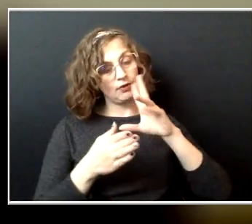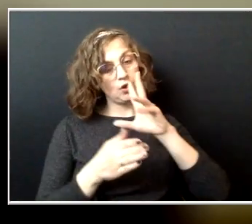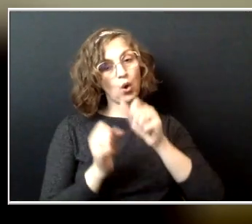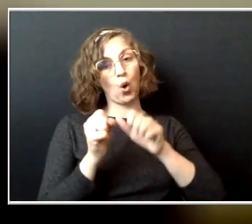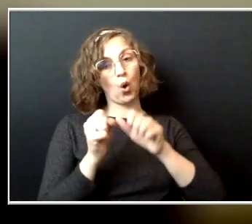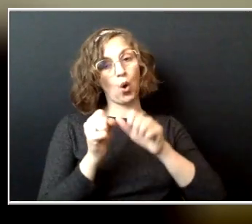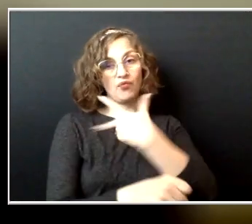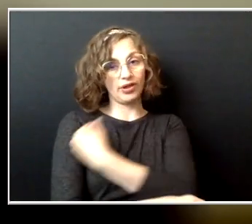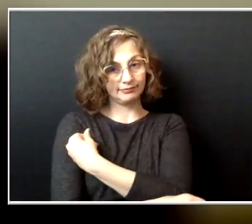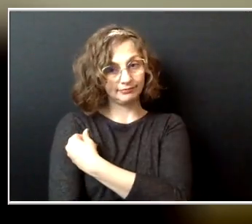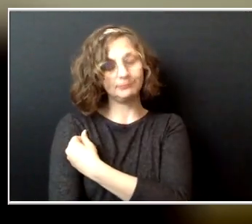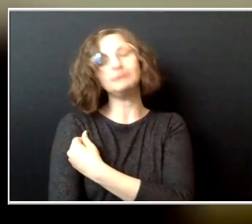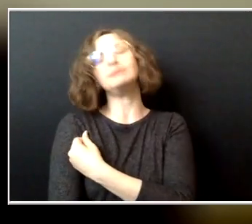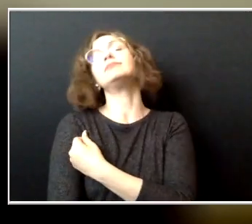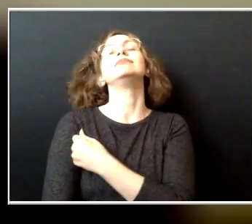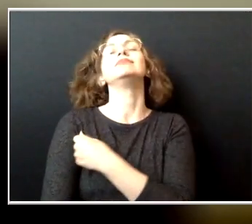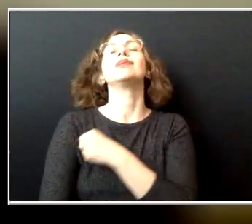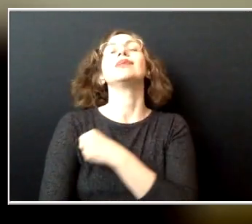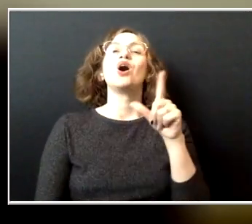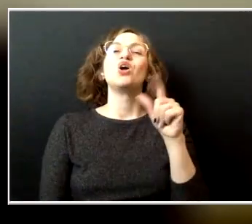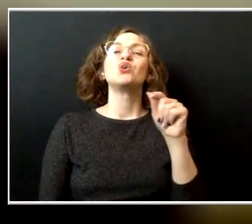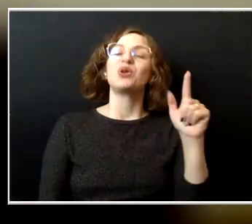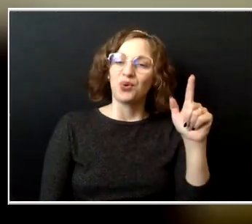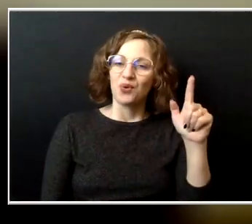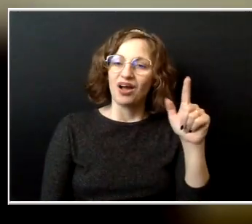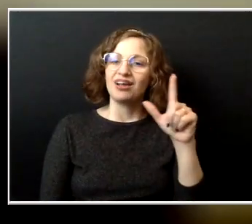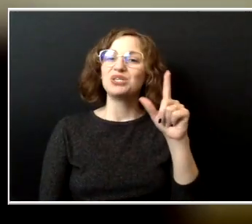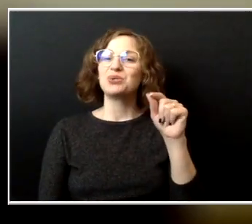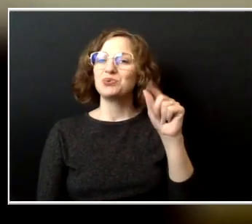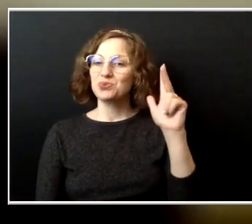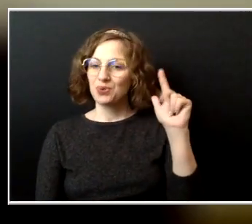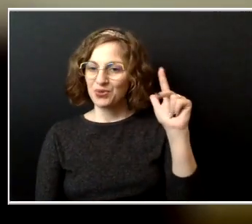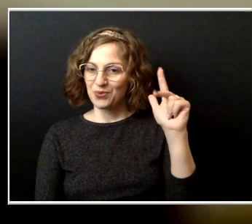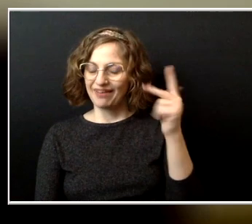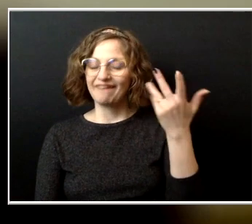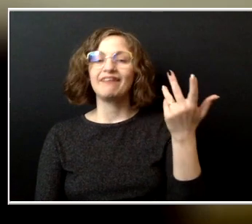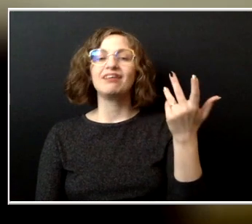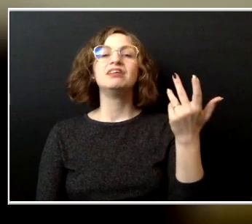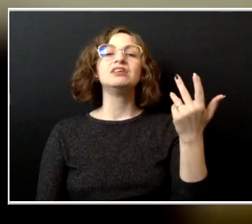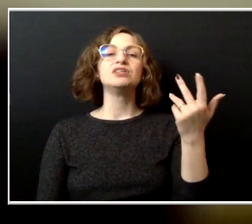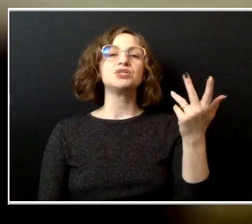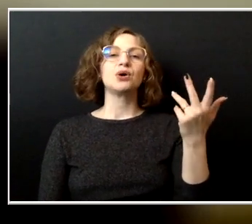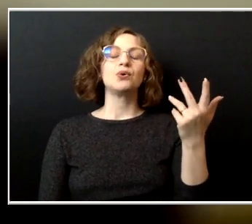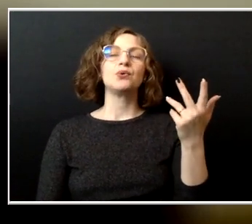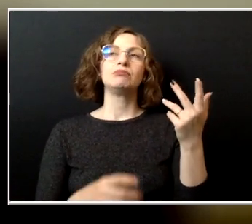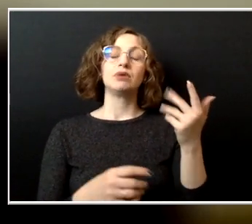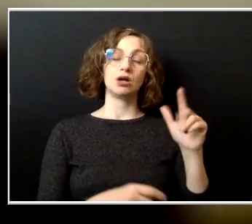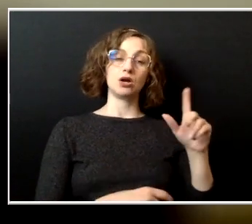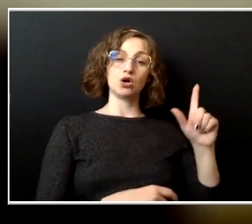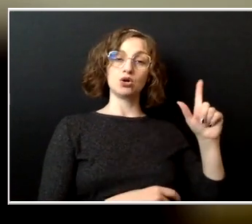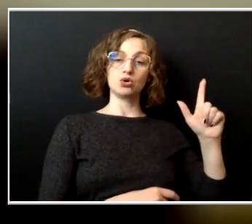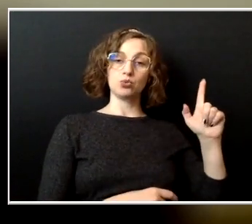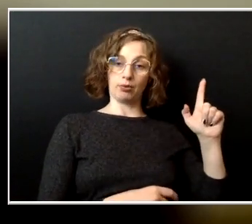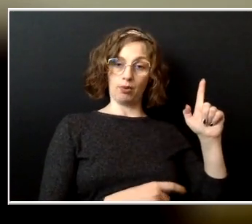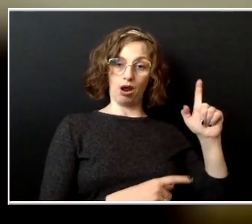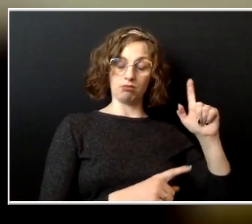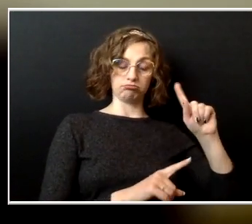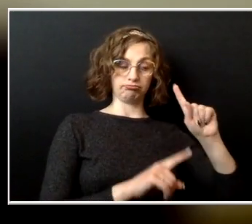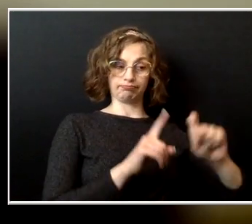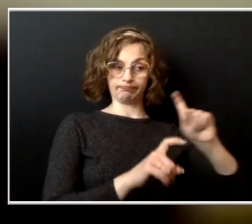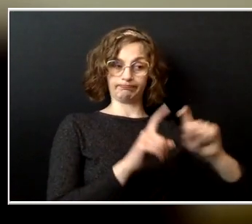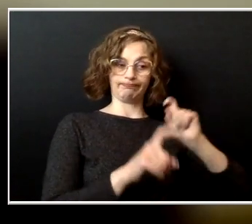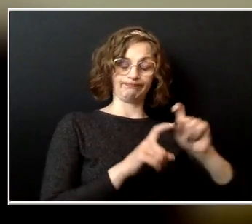2 waves. The respondents were asked in 2021 and then in 2023 again what